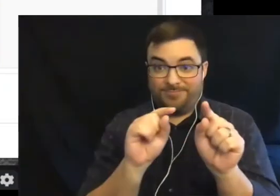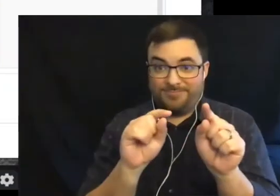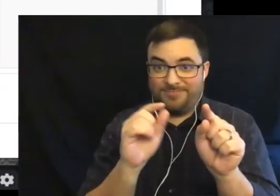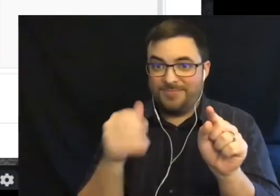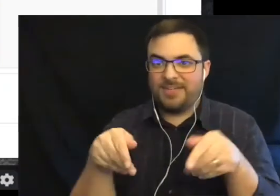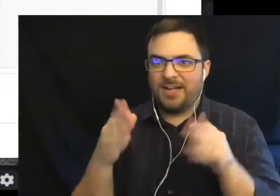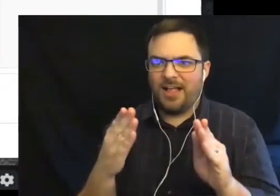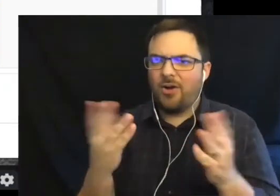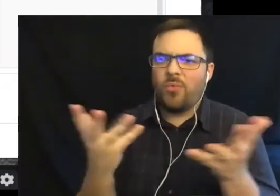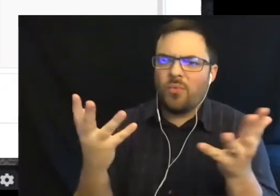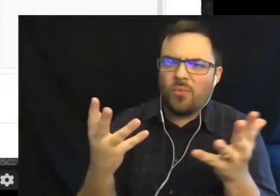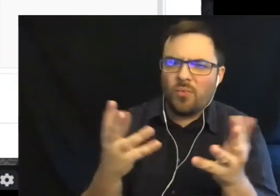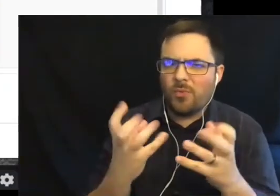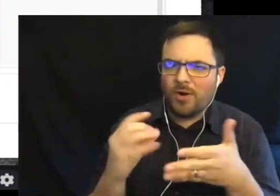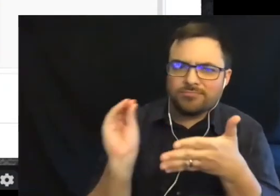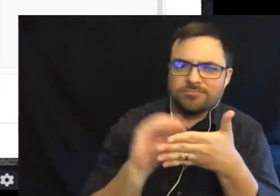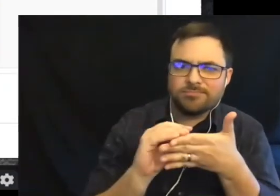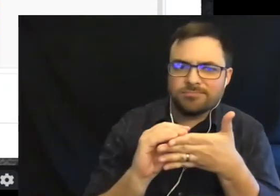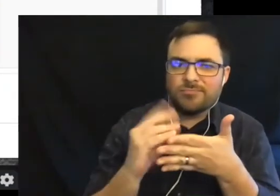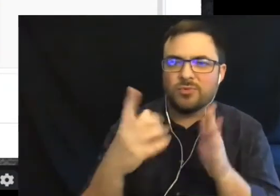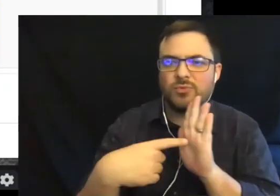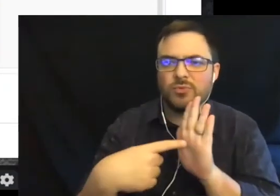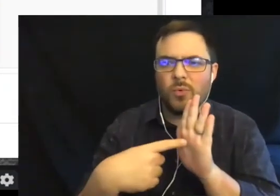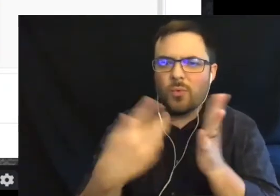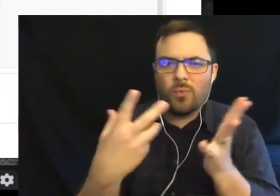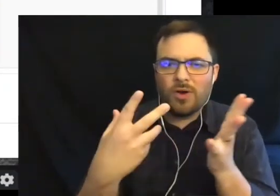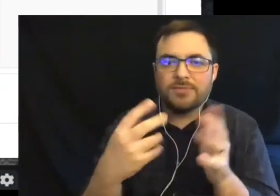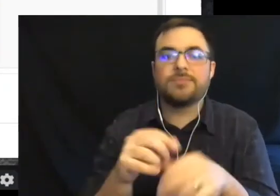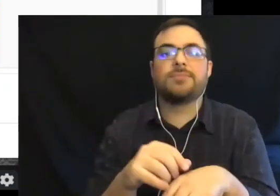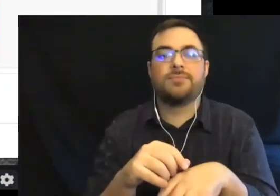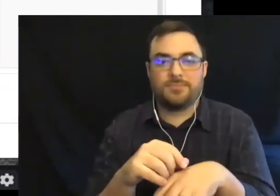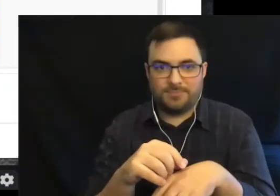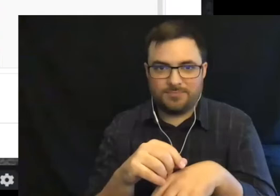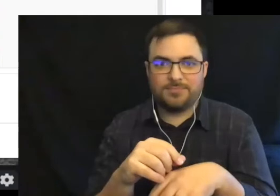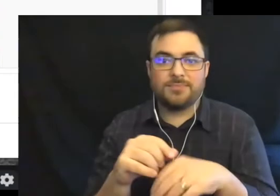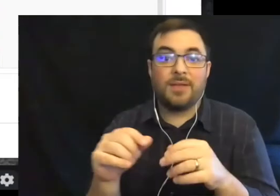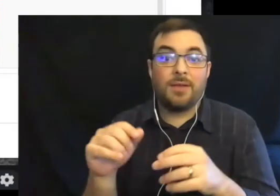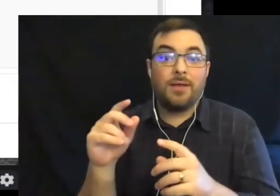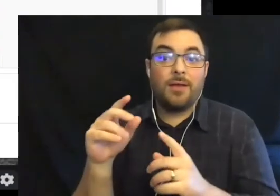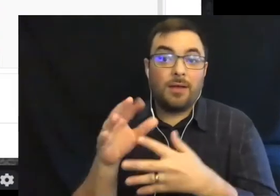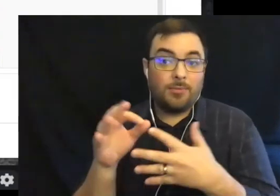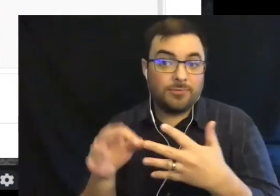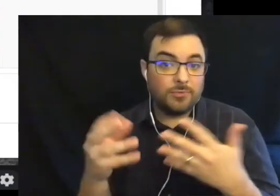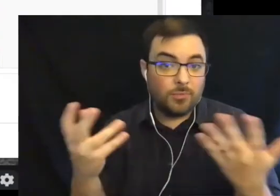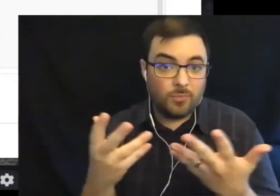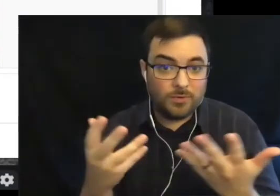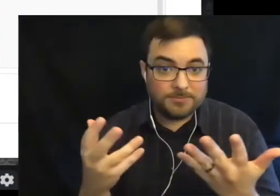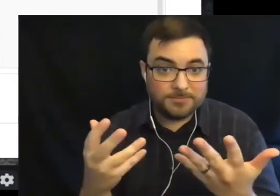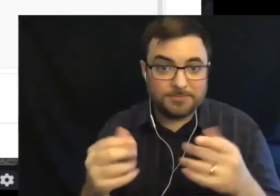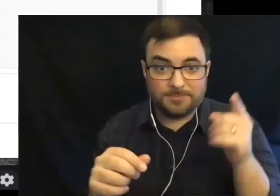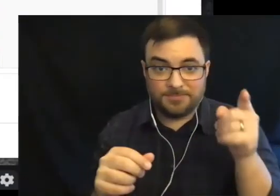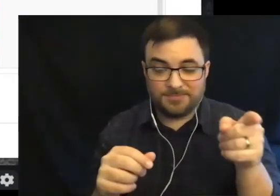it'll ask us what text we want displayed. And then we have the option of choosing